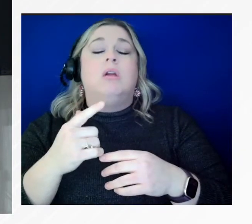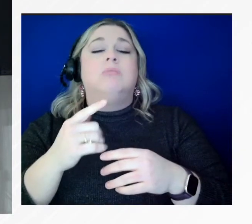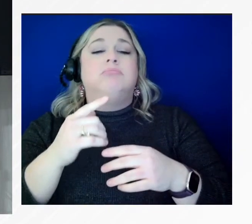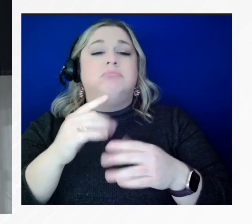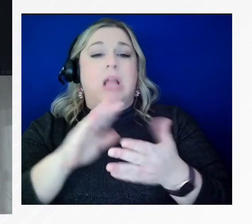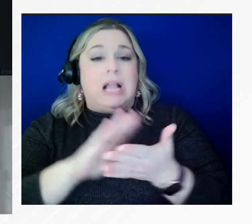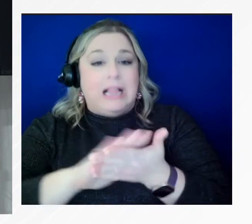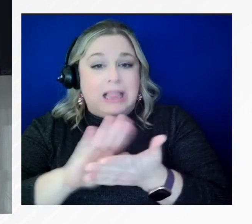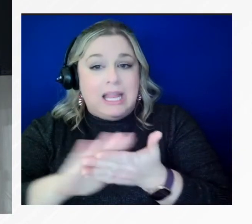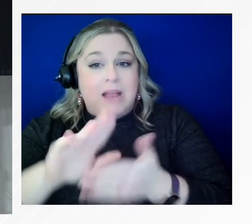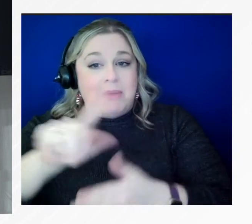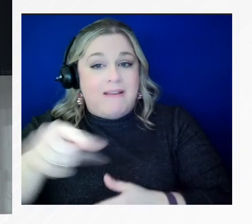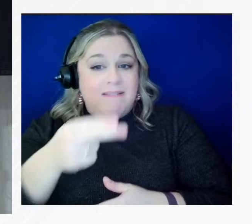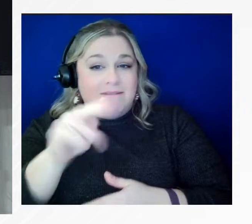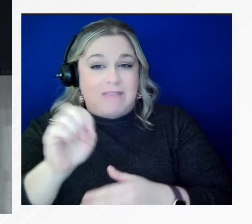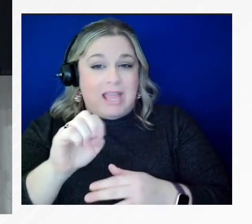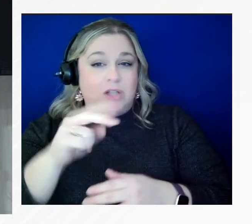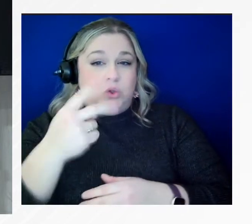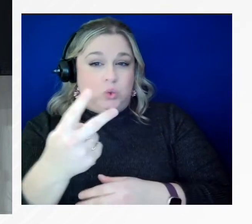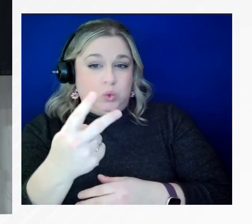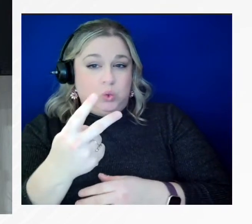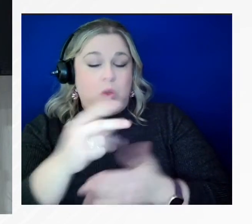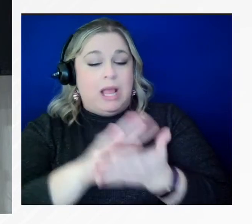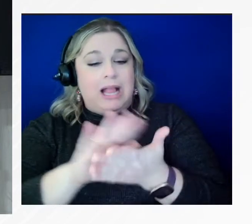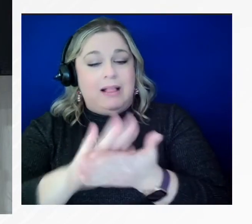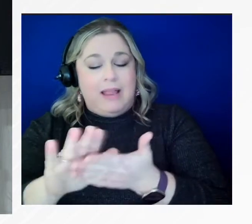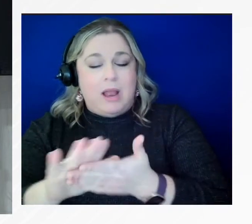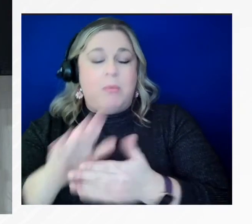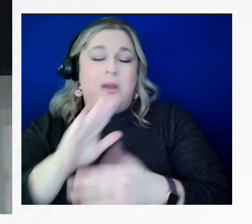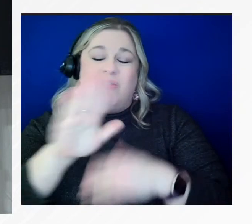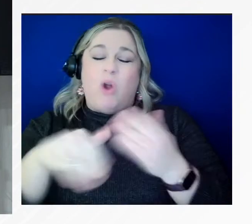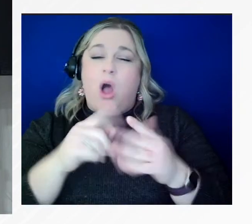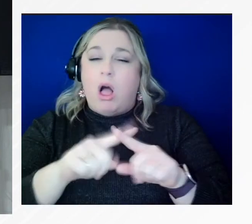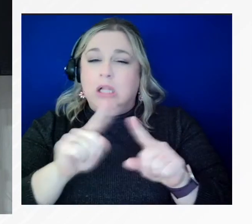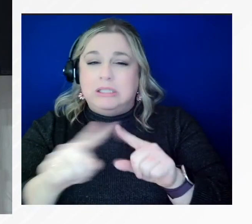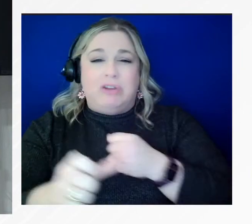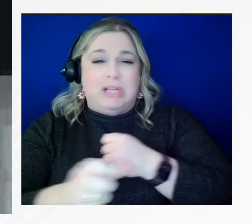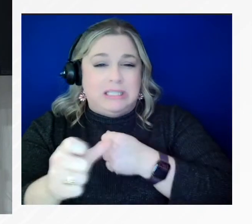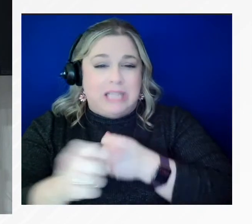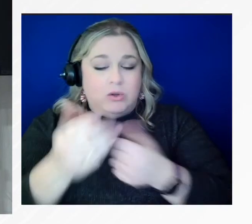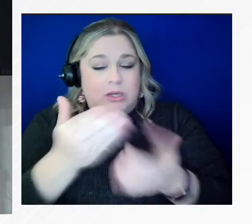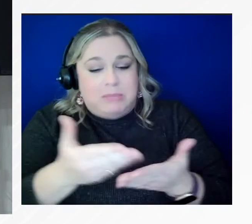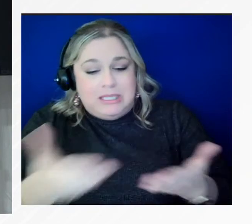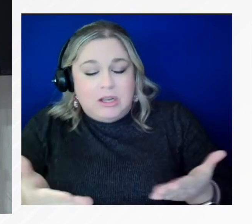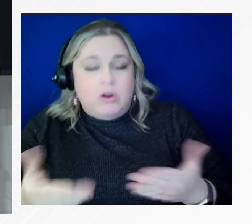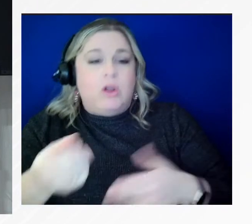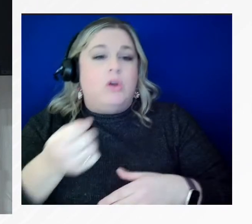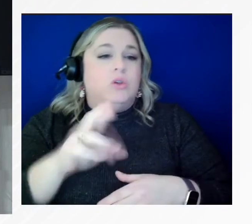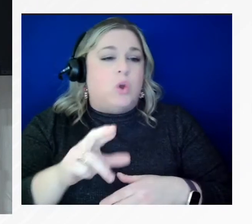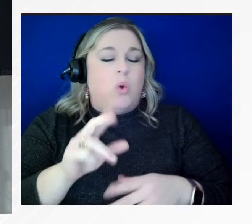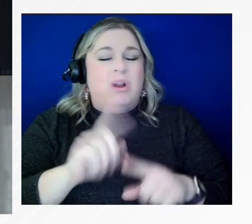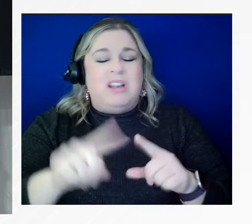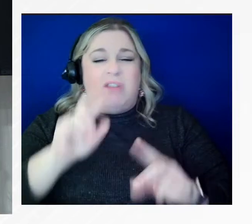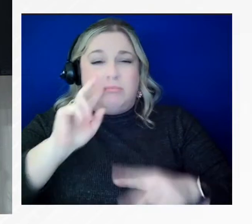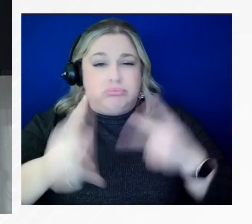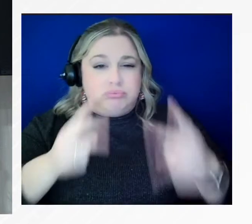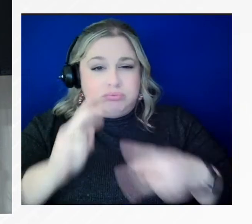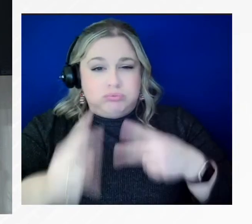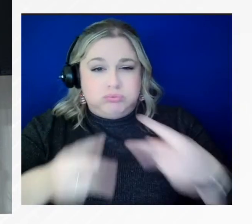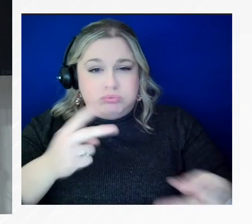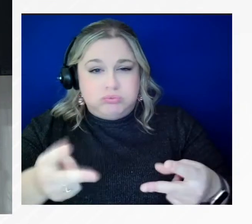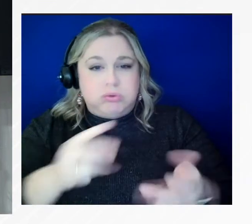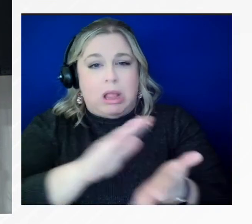of hazardous materials and debris. These efforts are critical as we prepare for winter weather, and we encourage